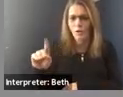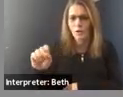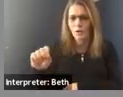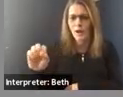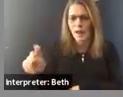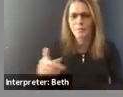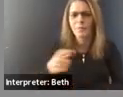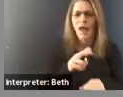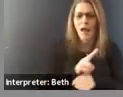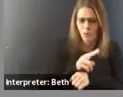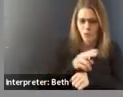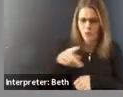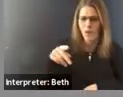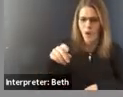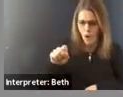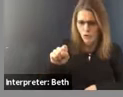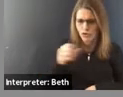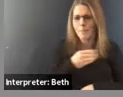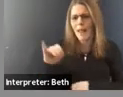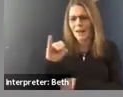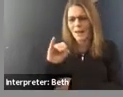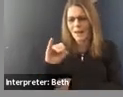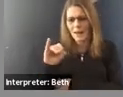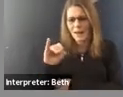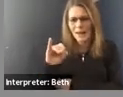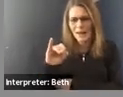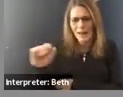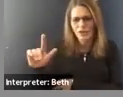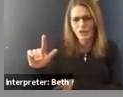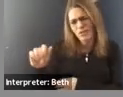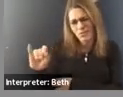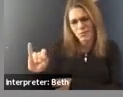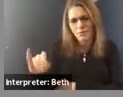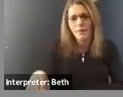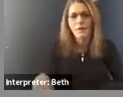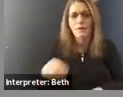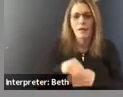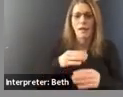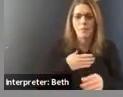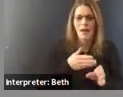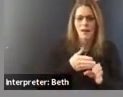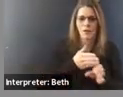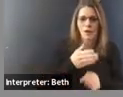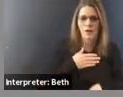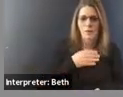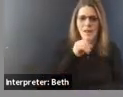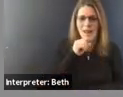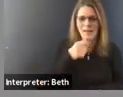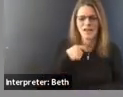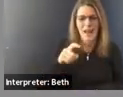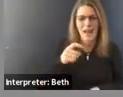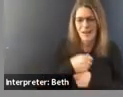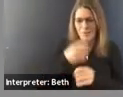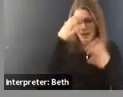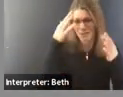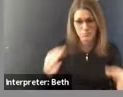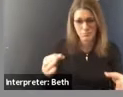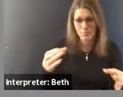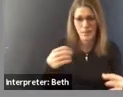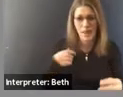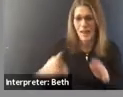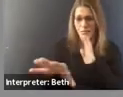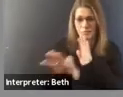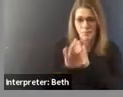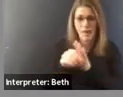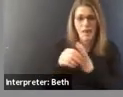In my career and my age, I had to make a choice at one point and I had to give up the